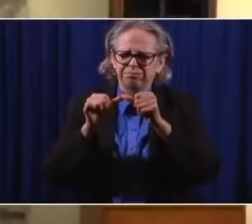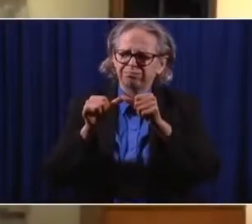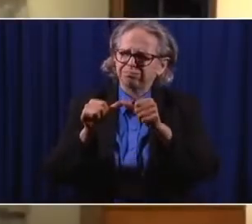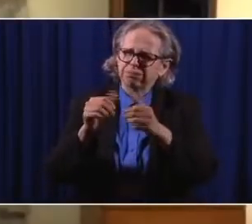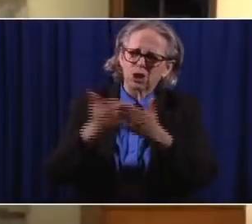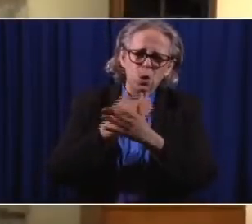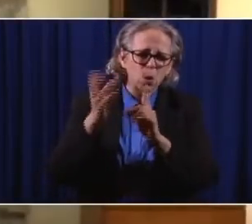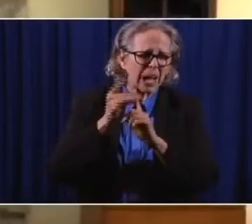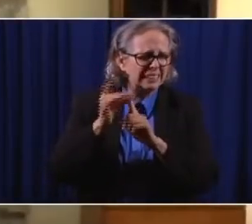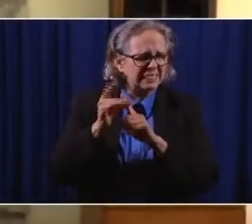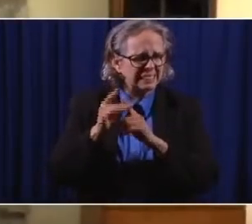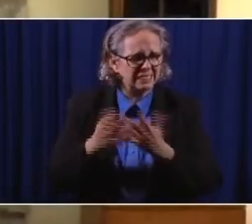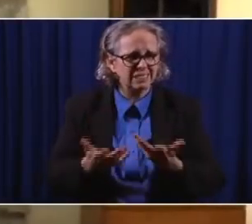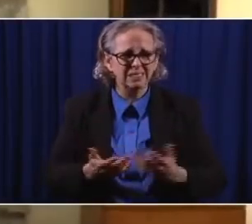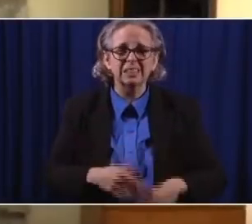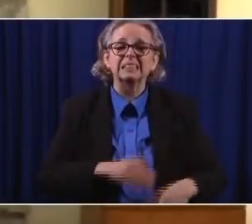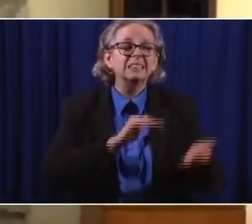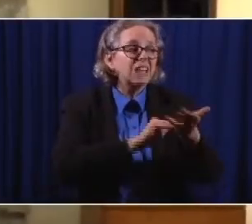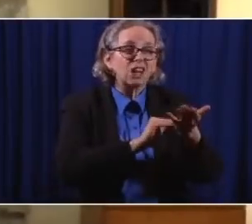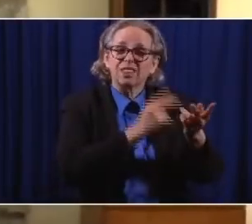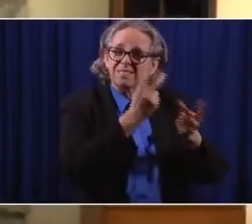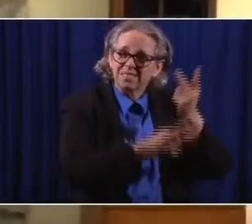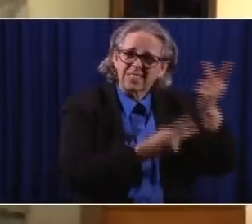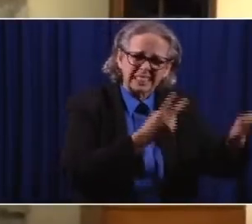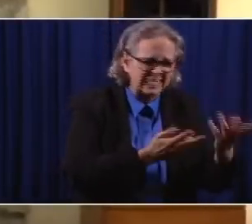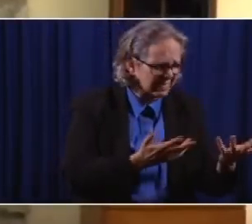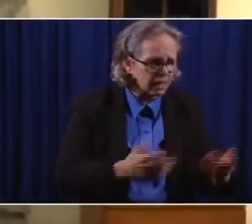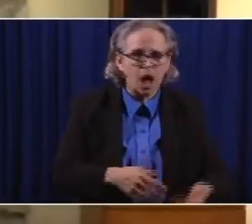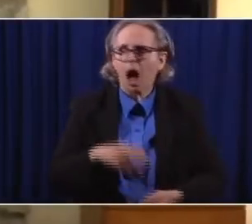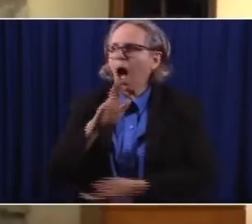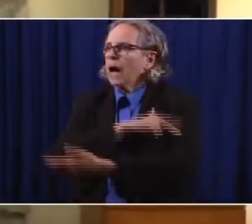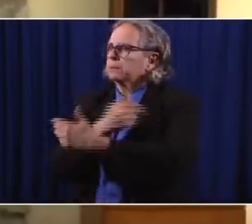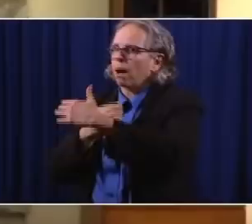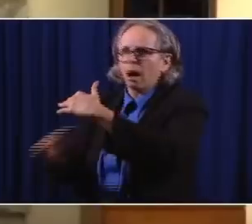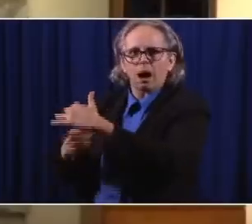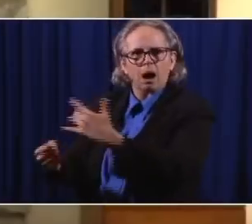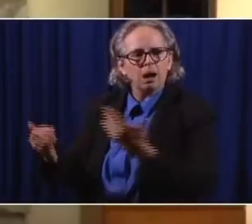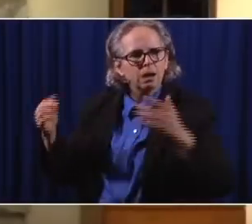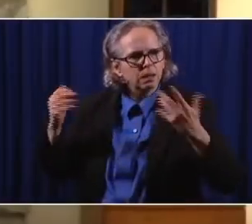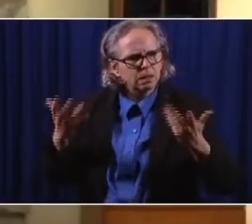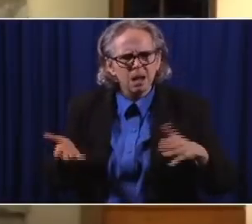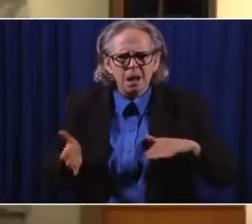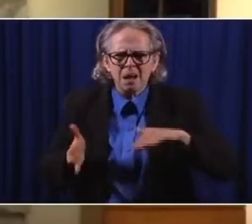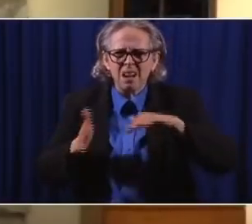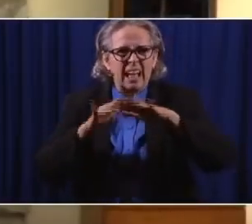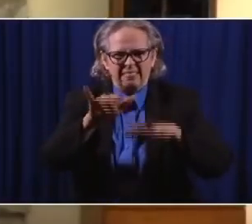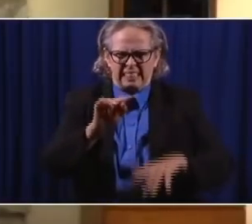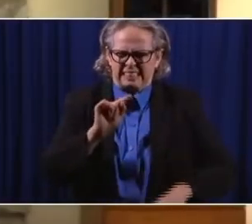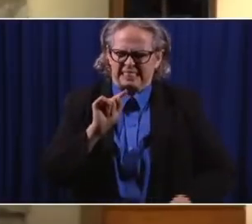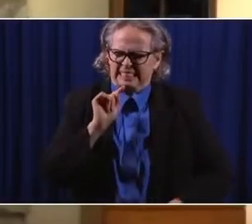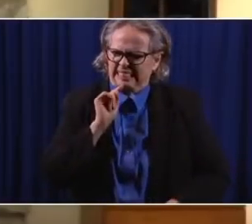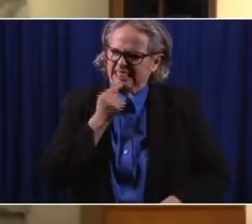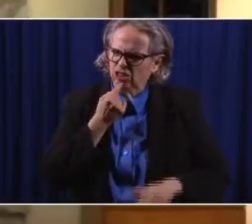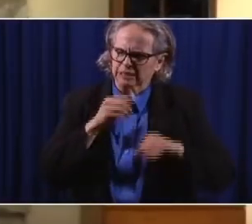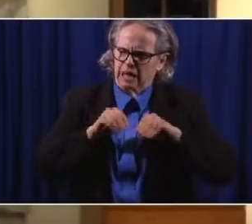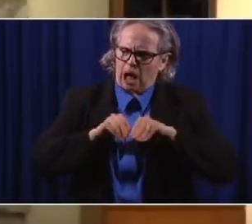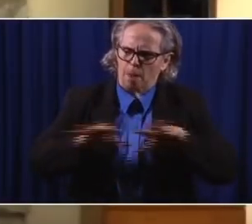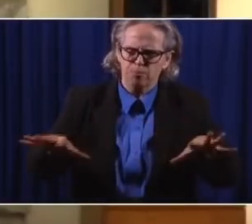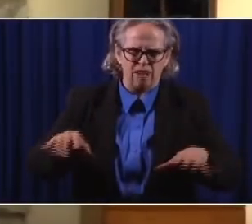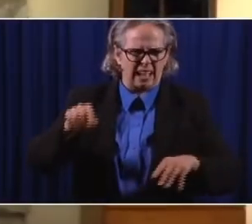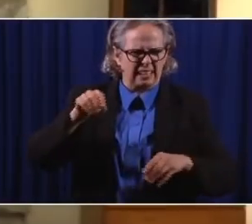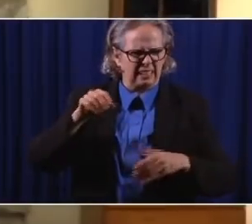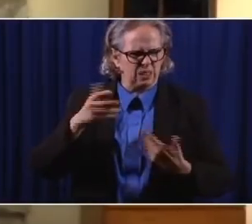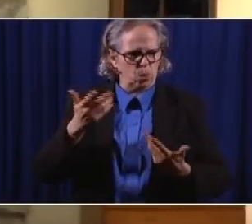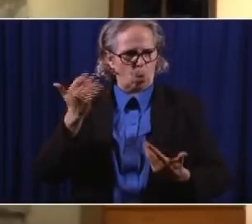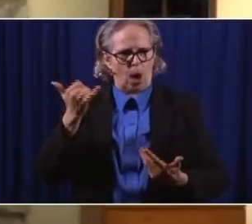visits, and hospital admissions. Local health department officials report there was a significant outbreak at the College of Worcester. There have